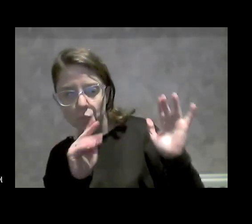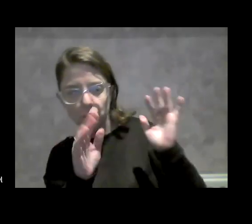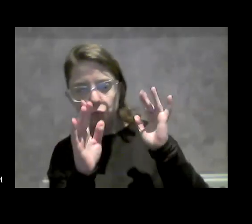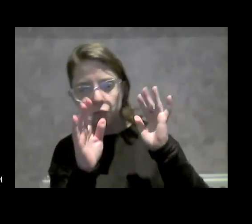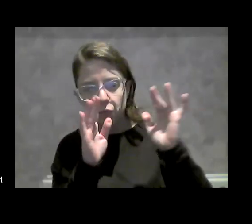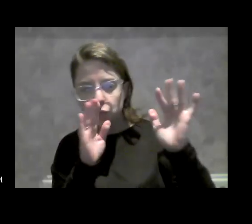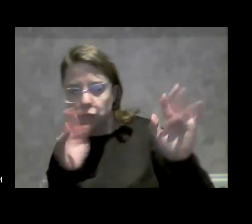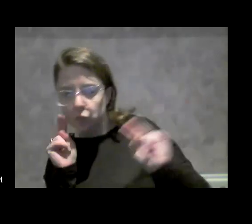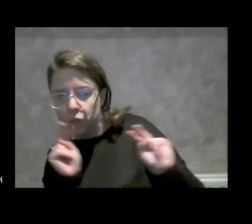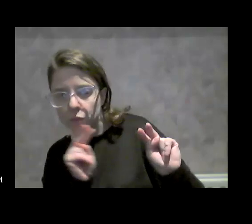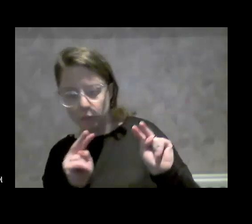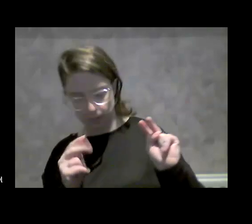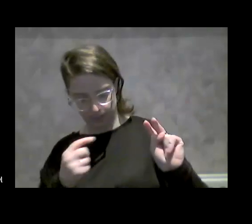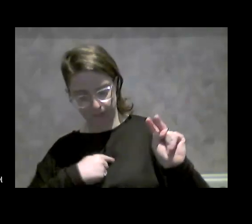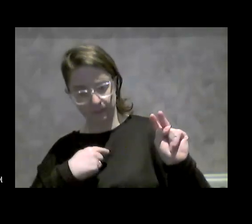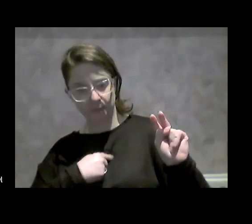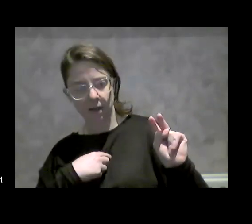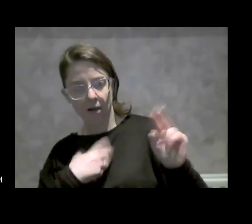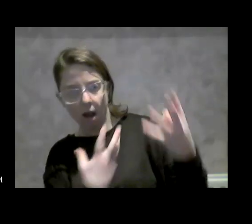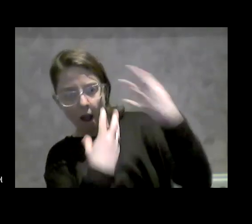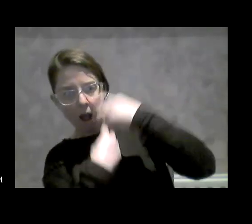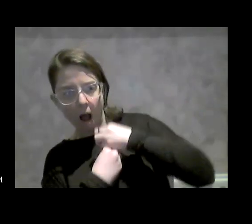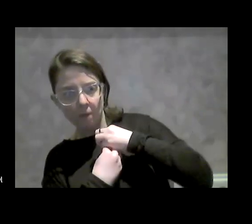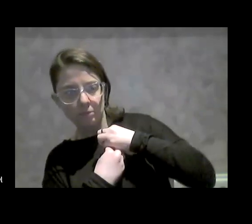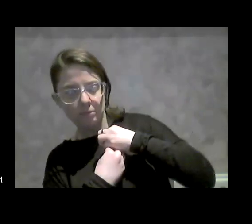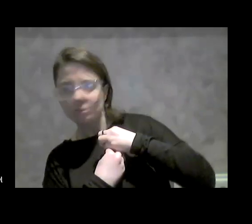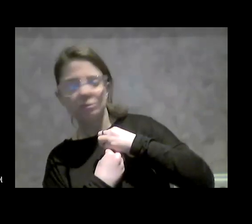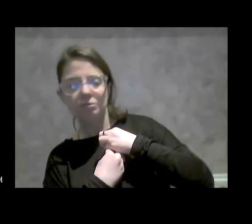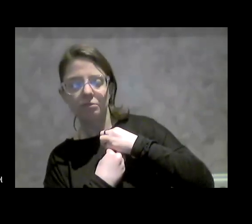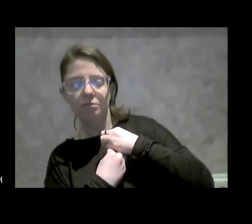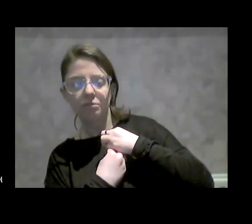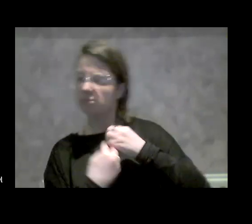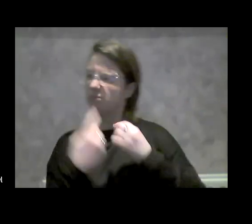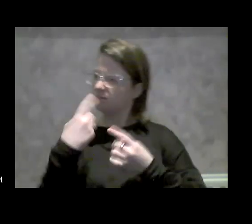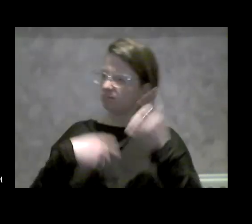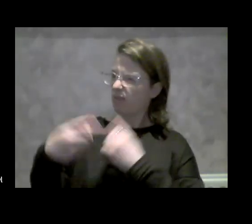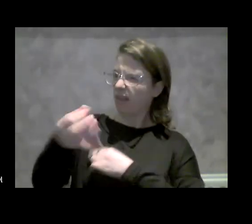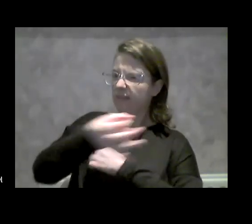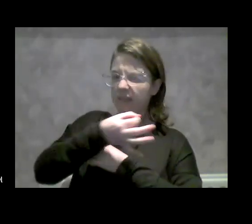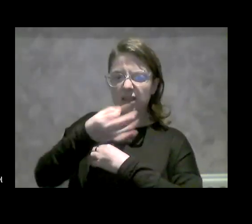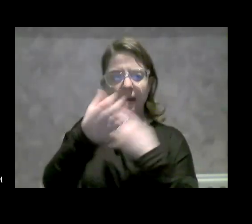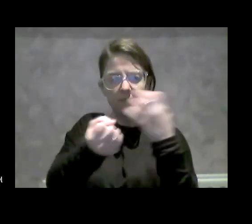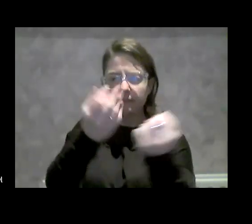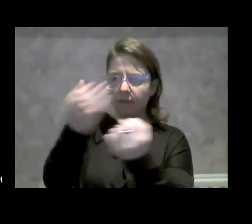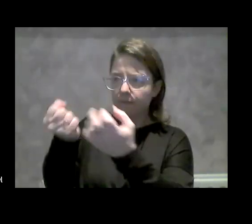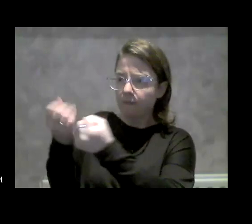the feeling in her chest was not the fear of being eaten, the feeling everyone in the village carried like a flame.